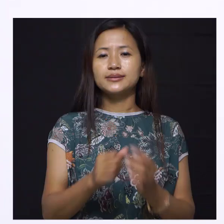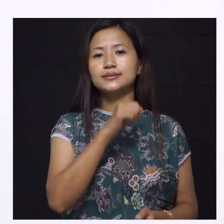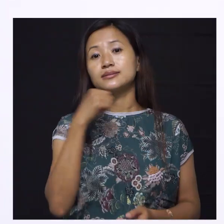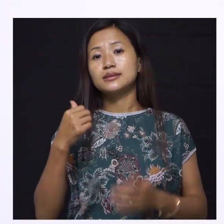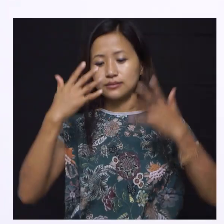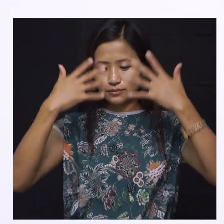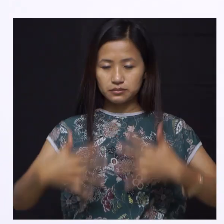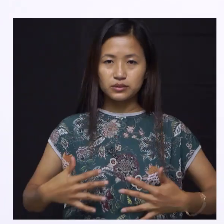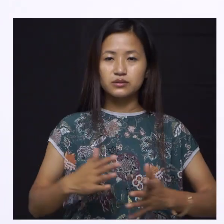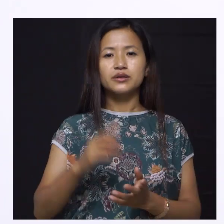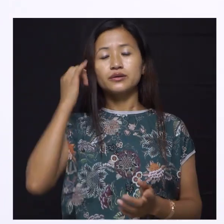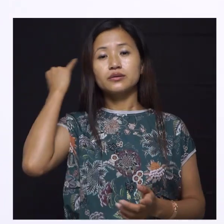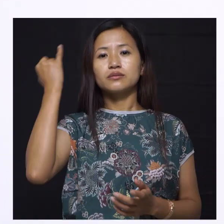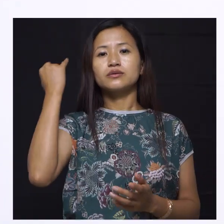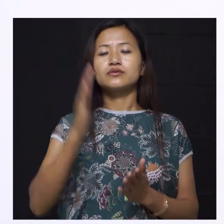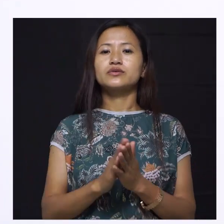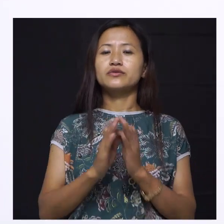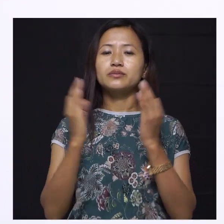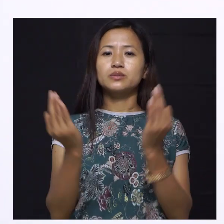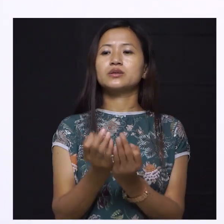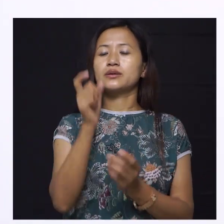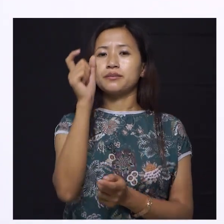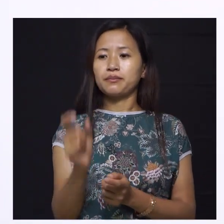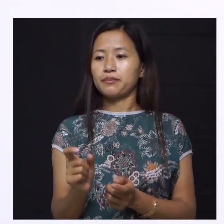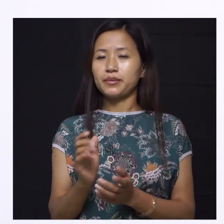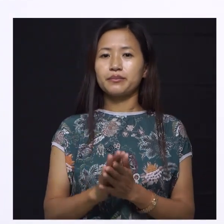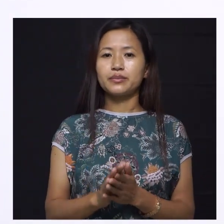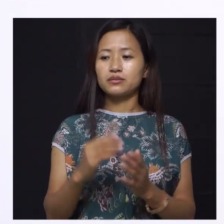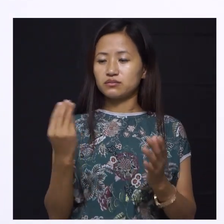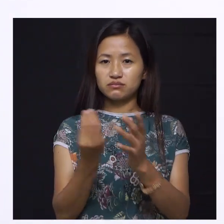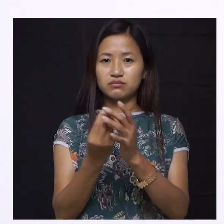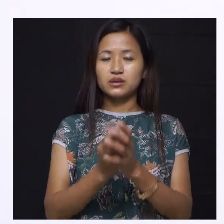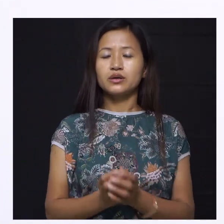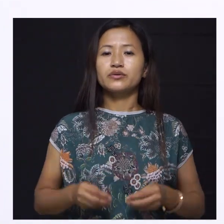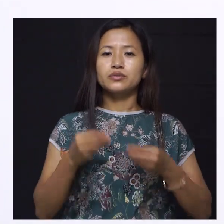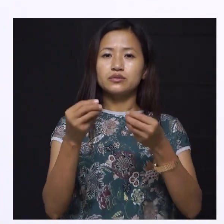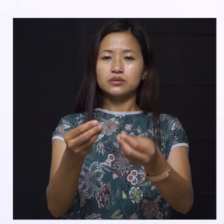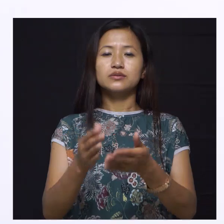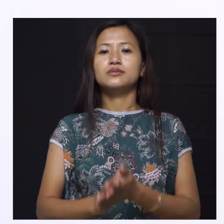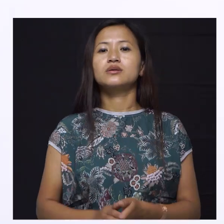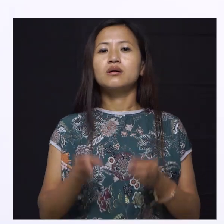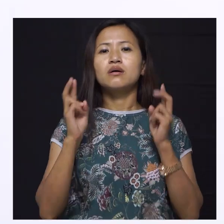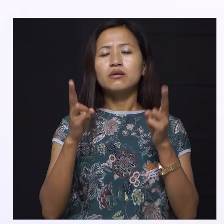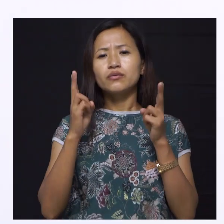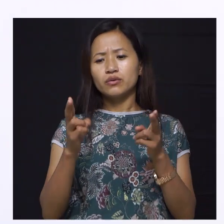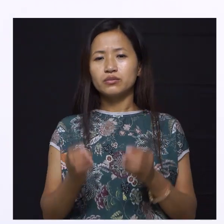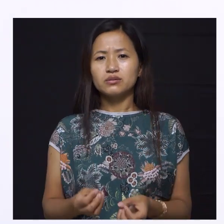if you can imagine, if one of your family members is dead, and then you cannot give that person a normal